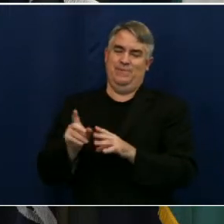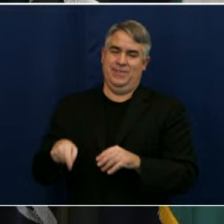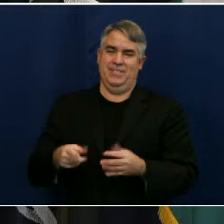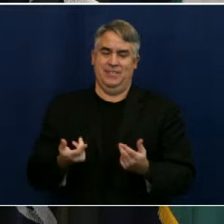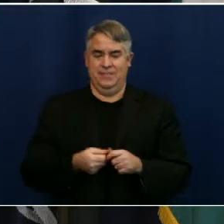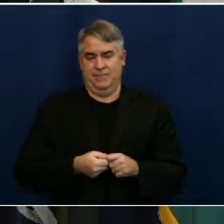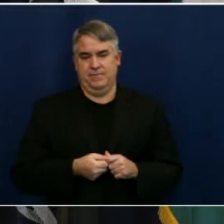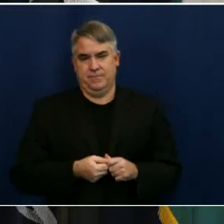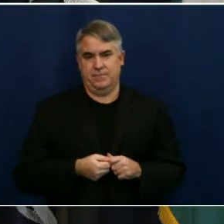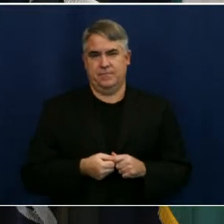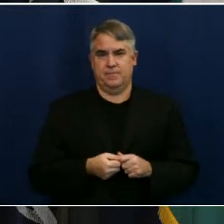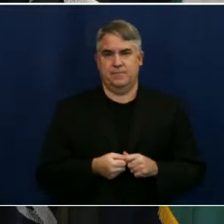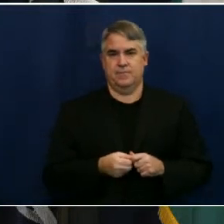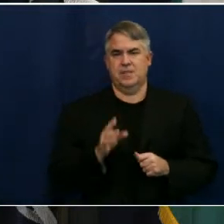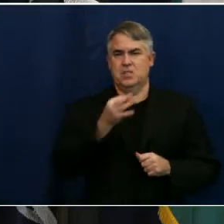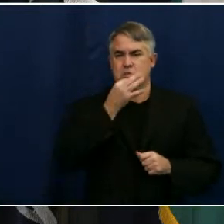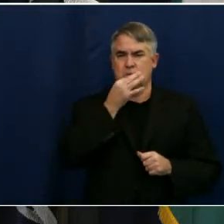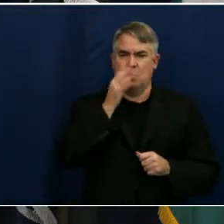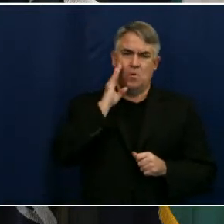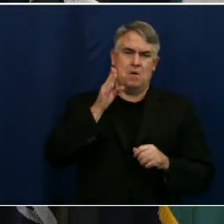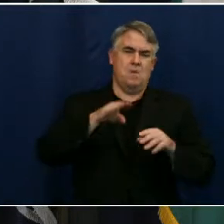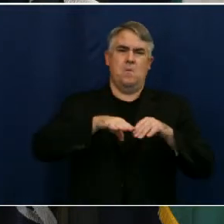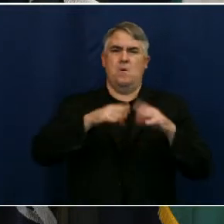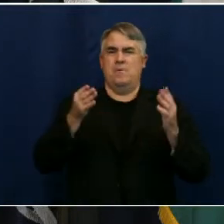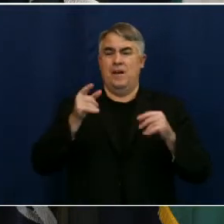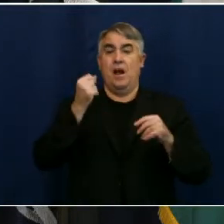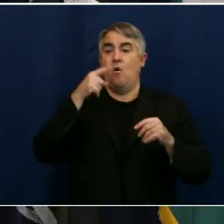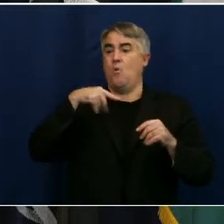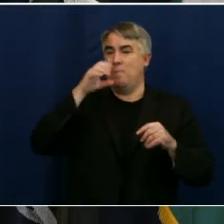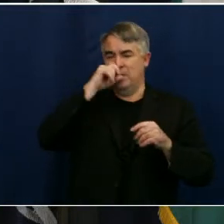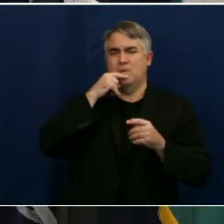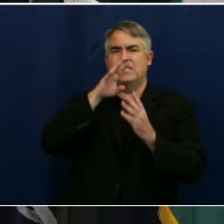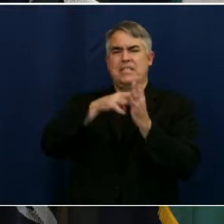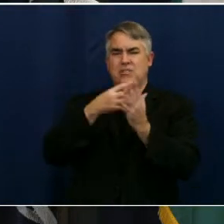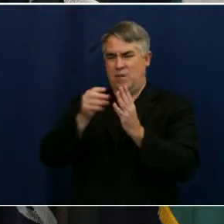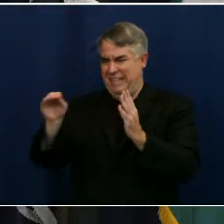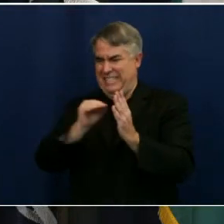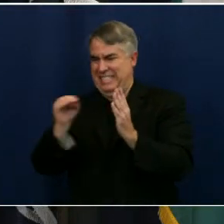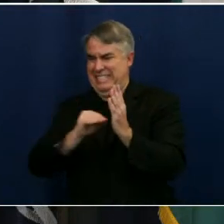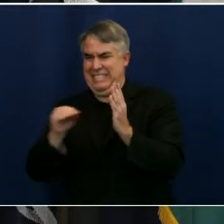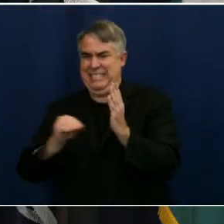up our appointments in the coming days and continuing. None of our other vaccination